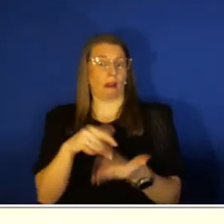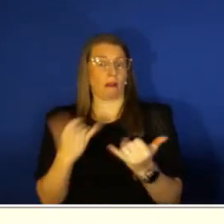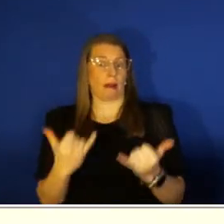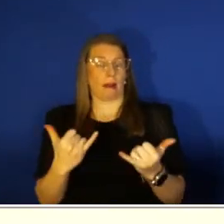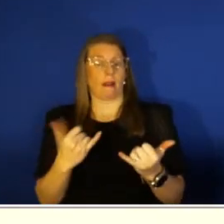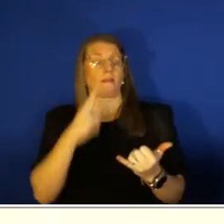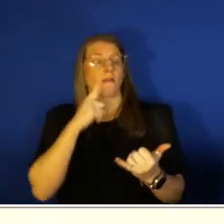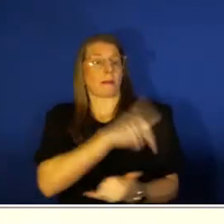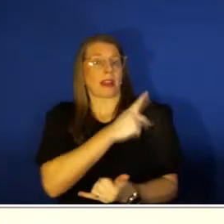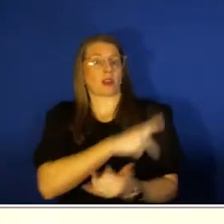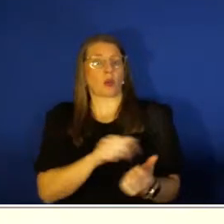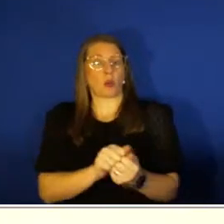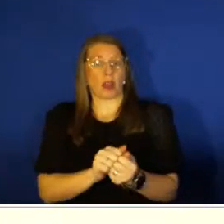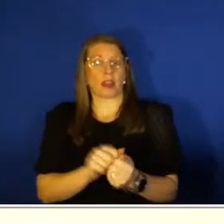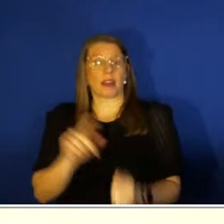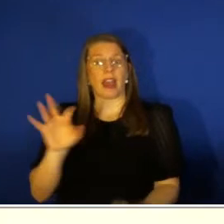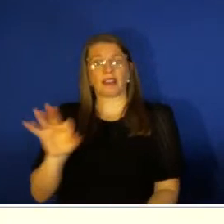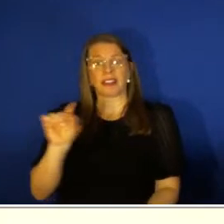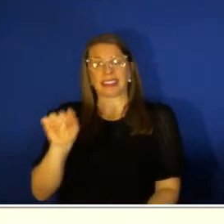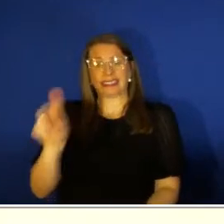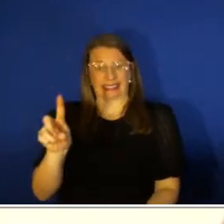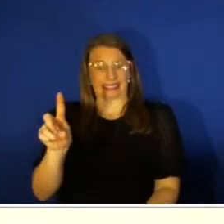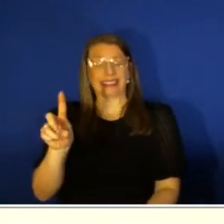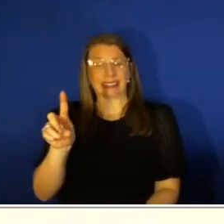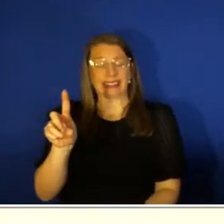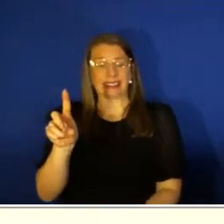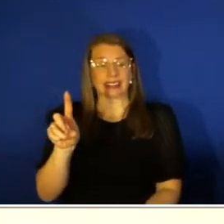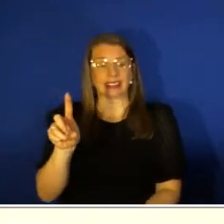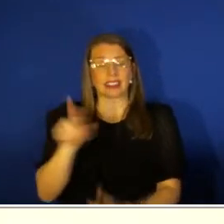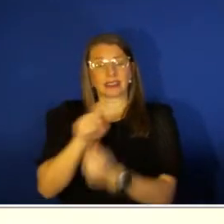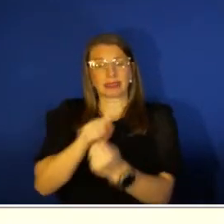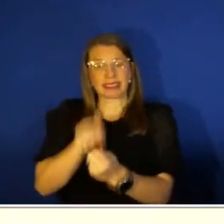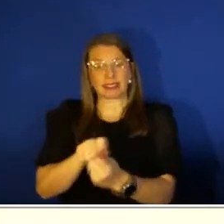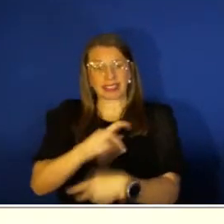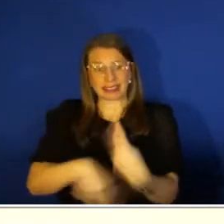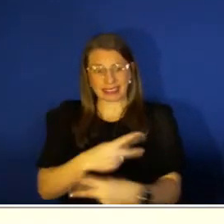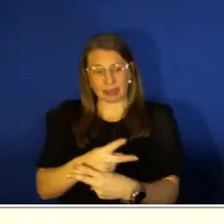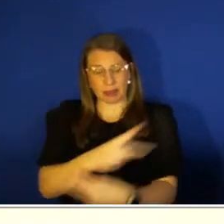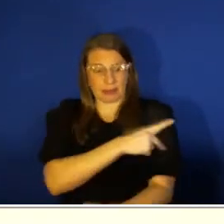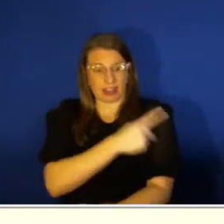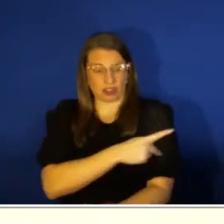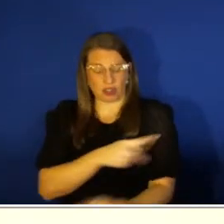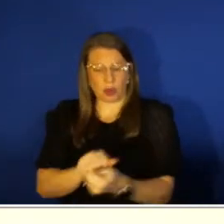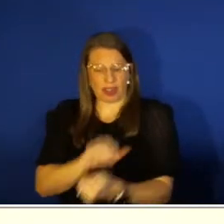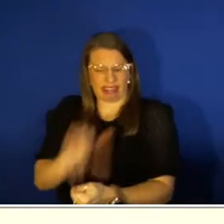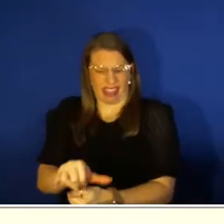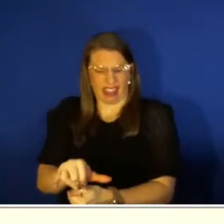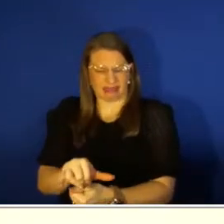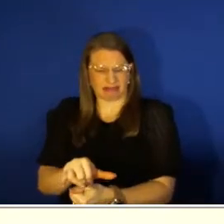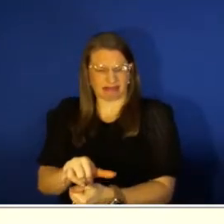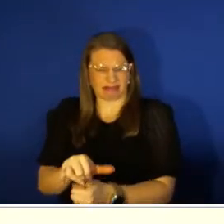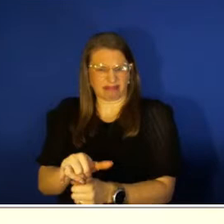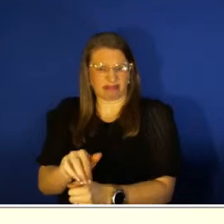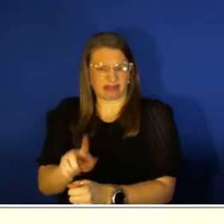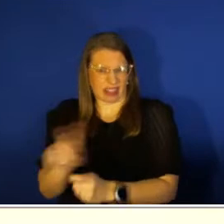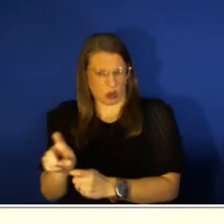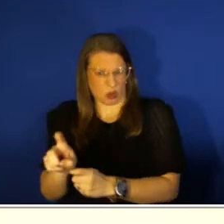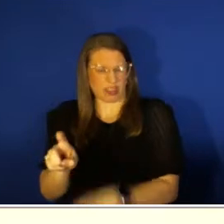for patients with frontotemporal dementia. It's sort of a specific type of patient with frontotemporal dementia who has